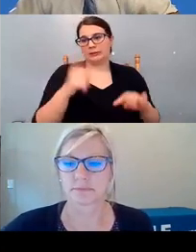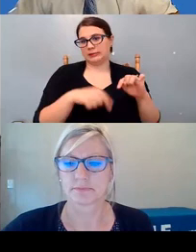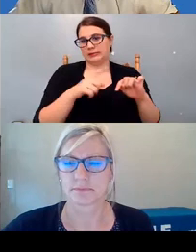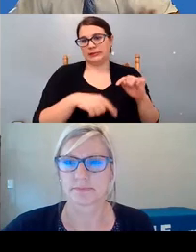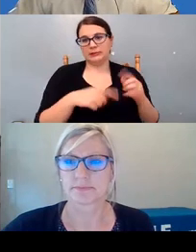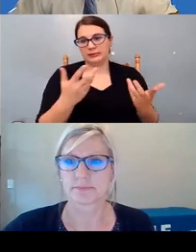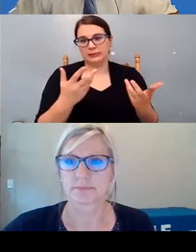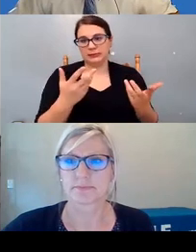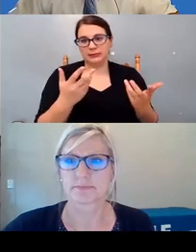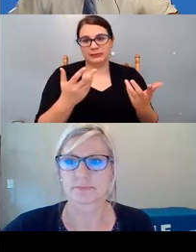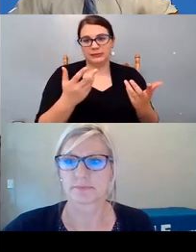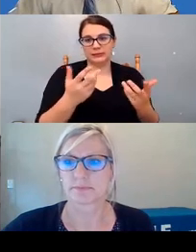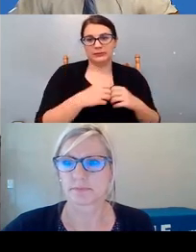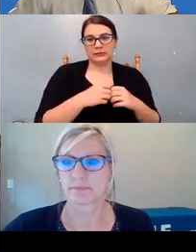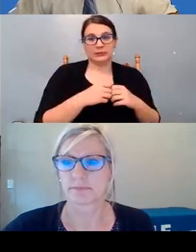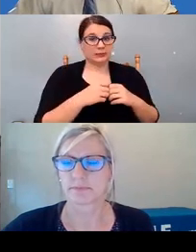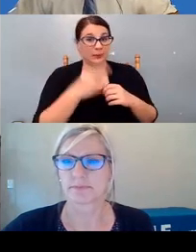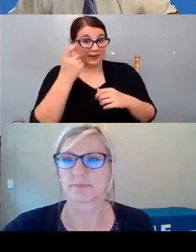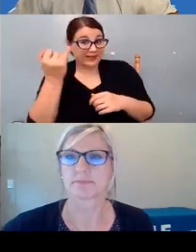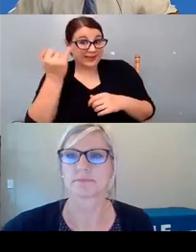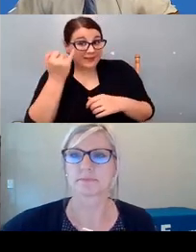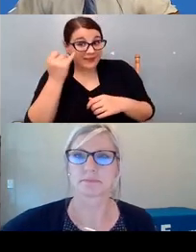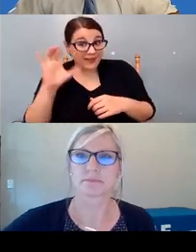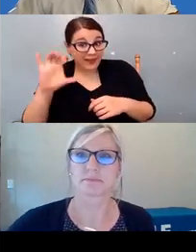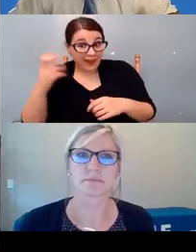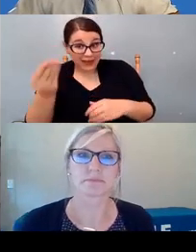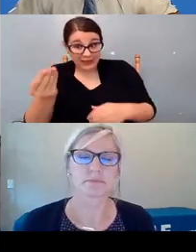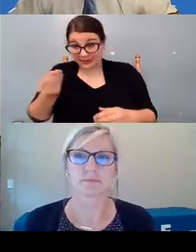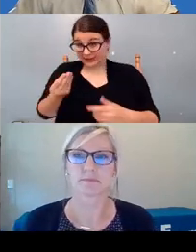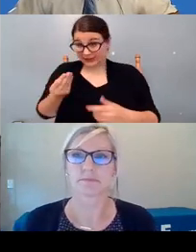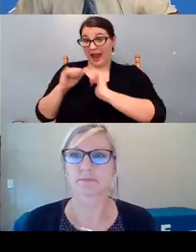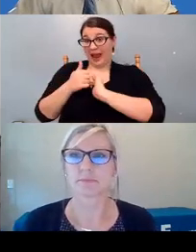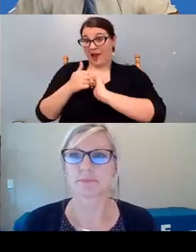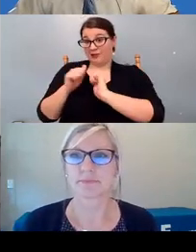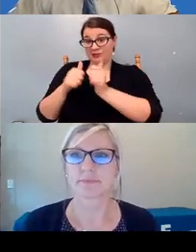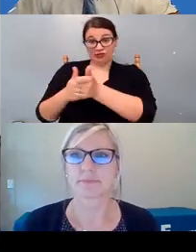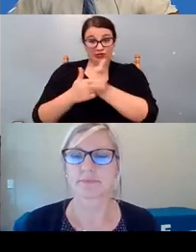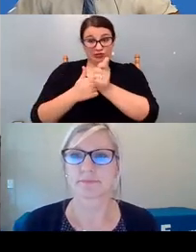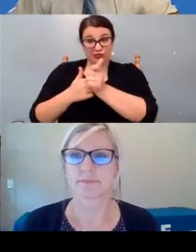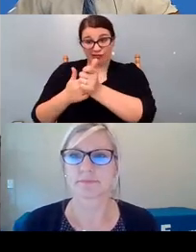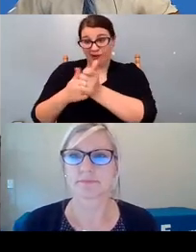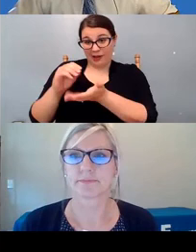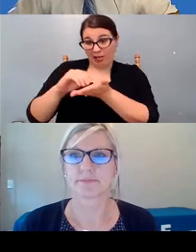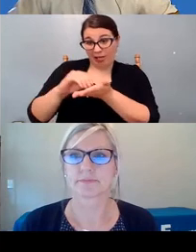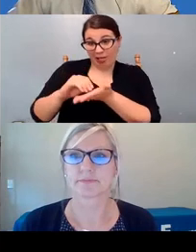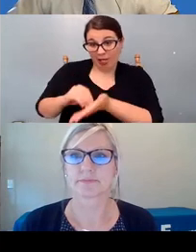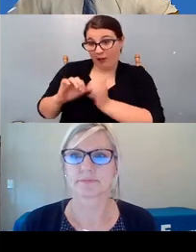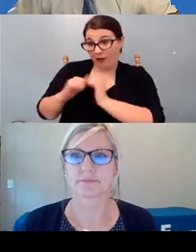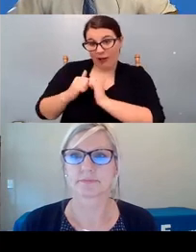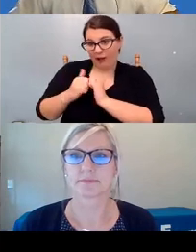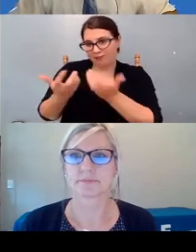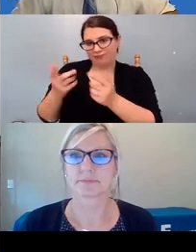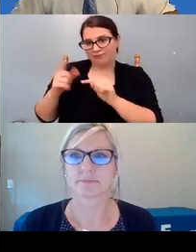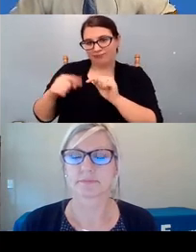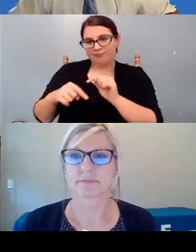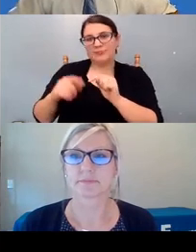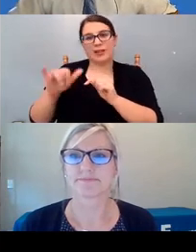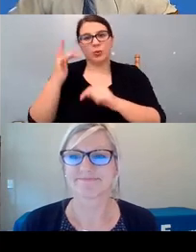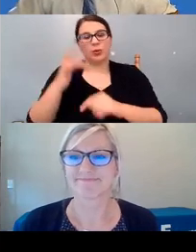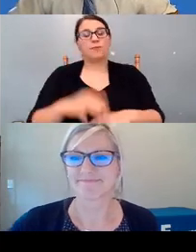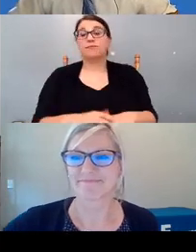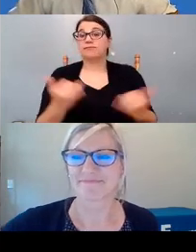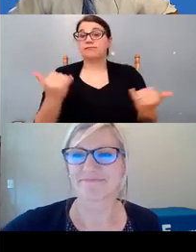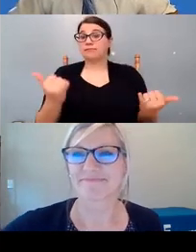how are you going to reasonably be able to track and monitor your spending and stuff with that? So, and with that, we'll go to whatever time we have